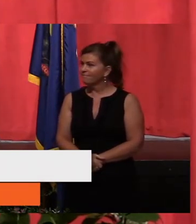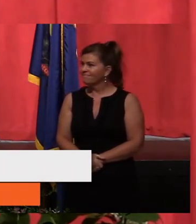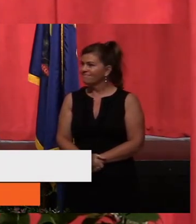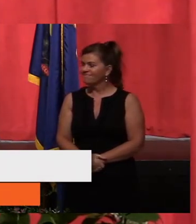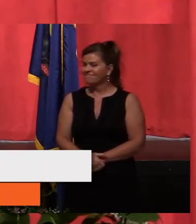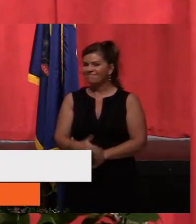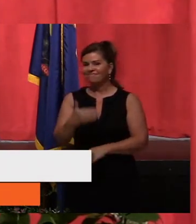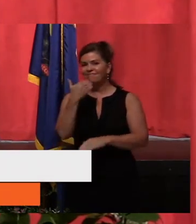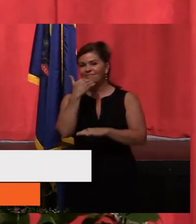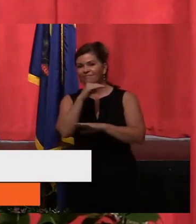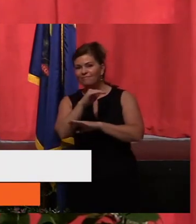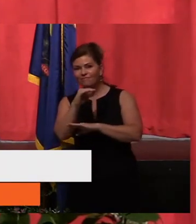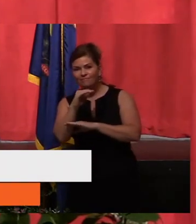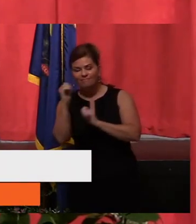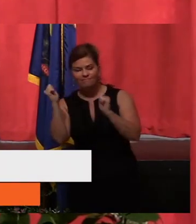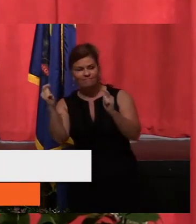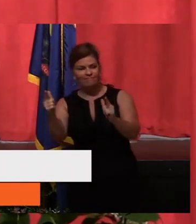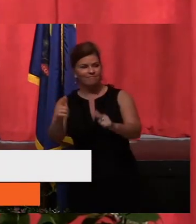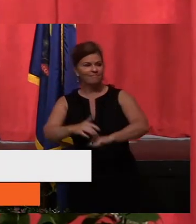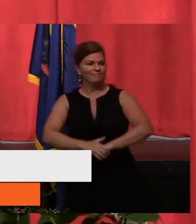Good evening, everyone.